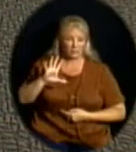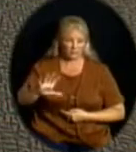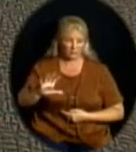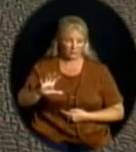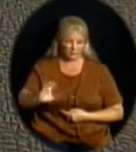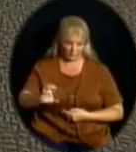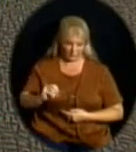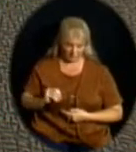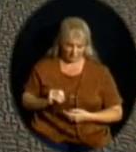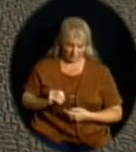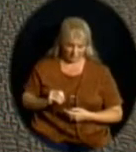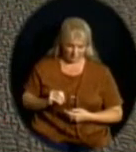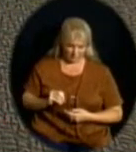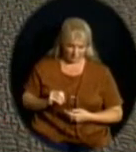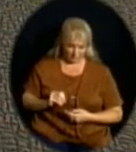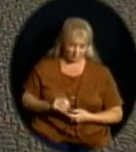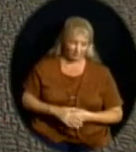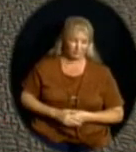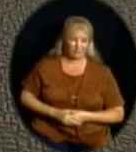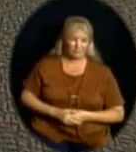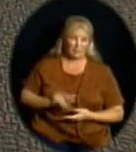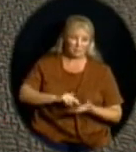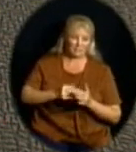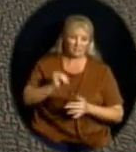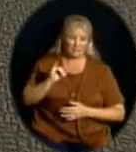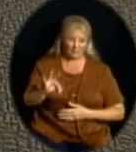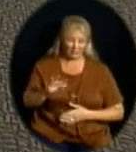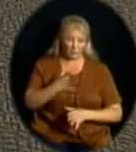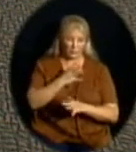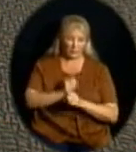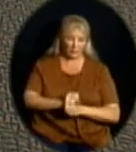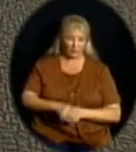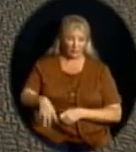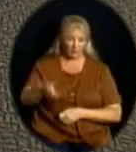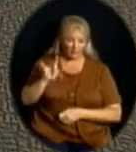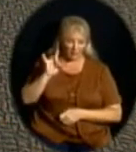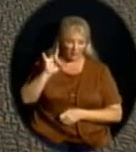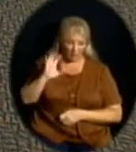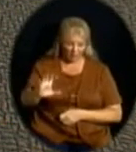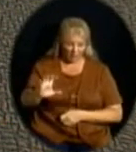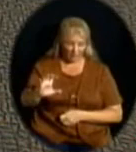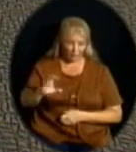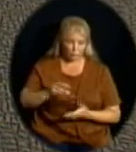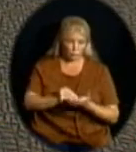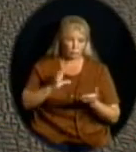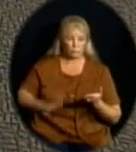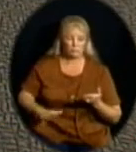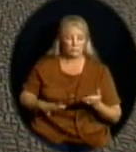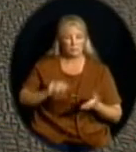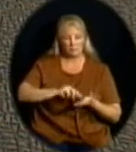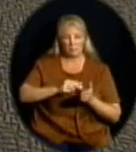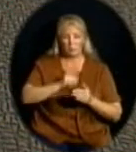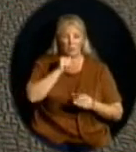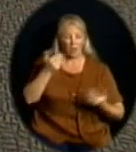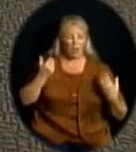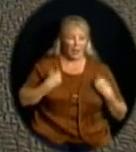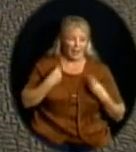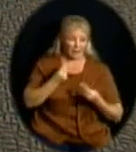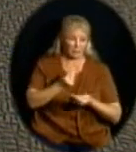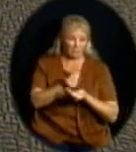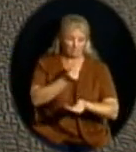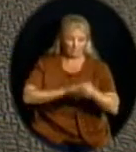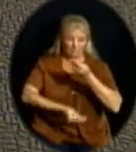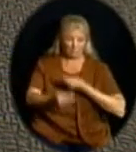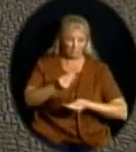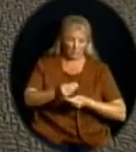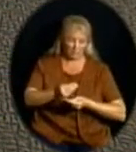chance that if we receive 800 students, then we would not have published a budget large enough to realize the authority